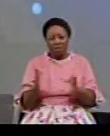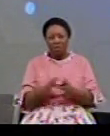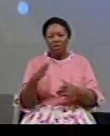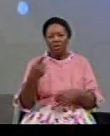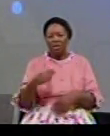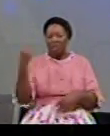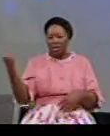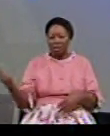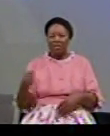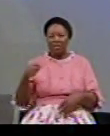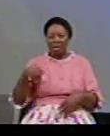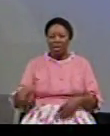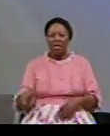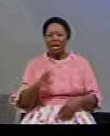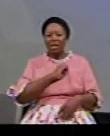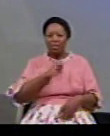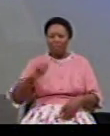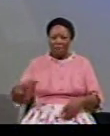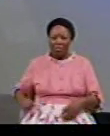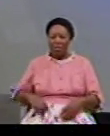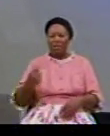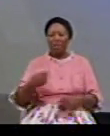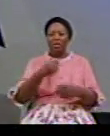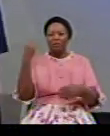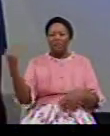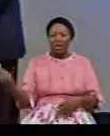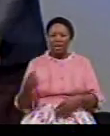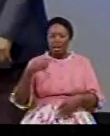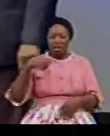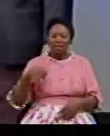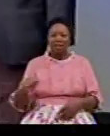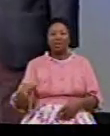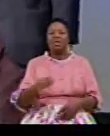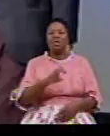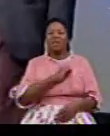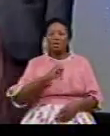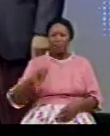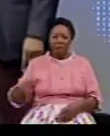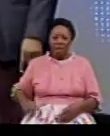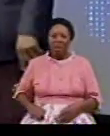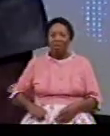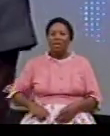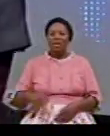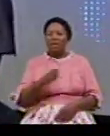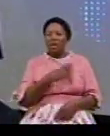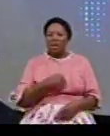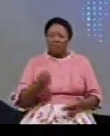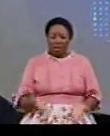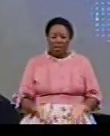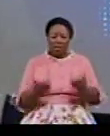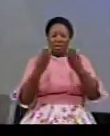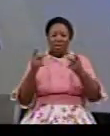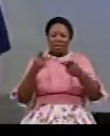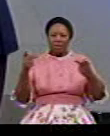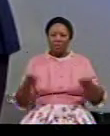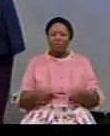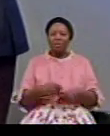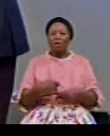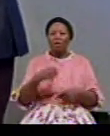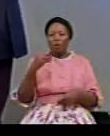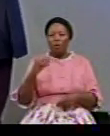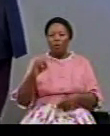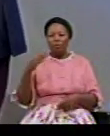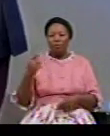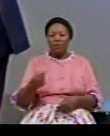me. Restore unto me is the Redeemer, revealed from heaven, that